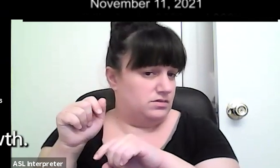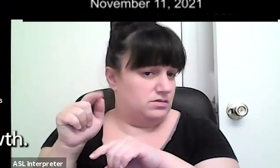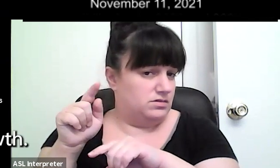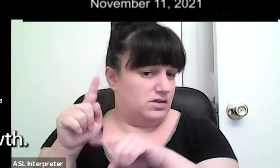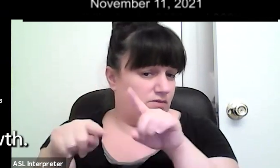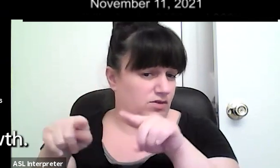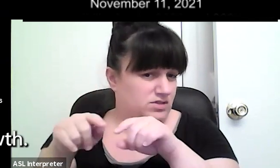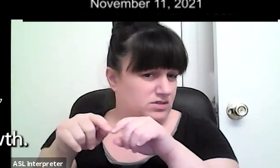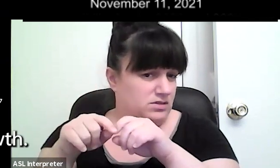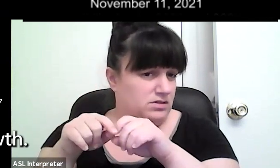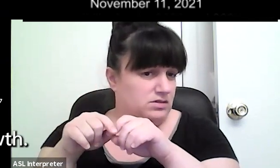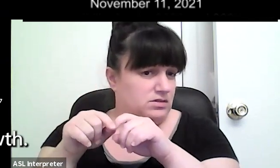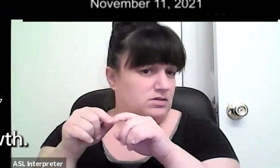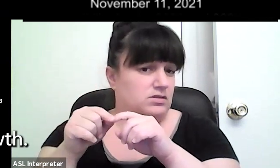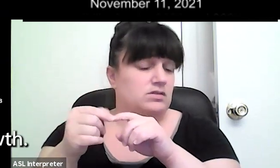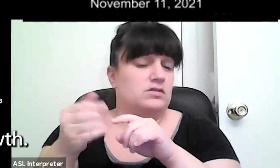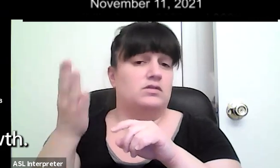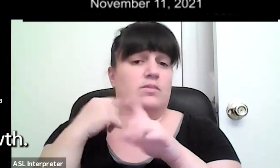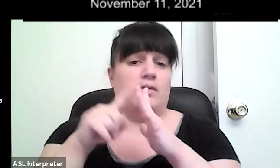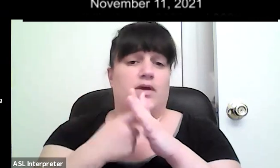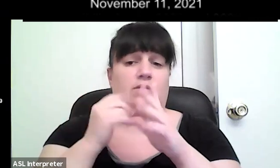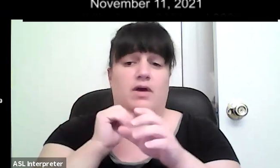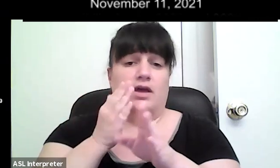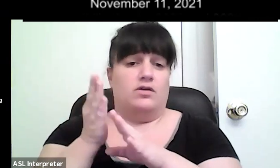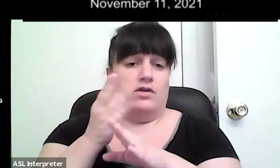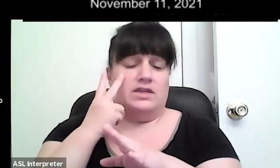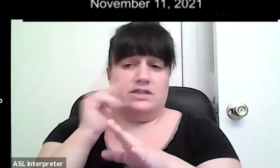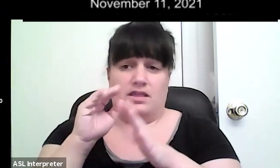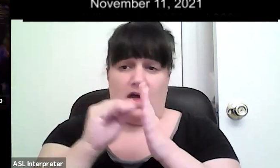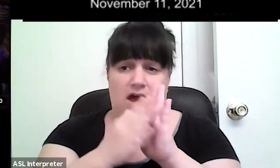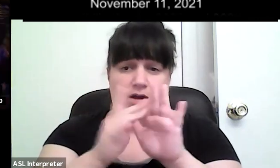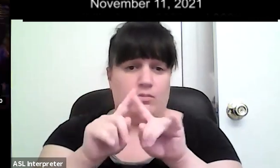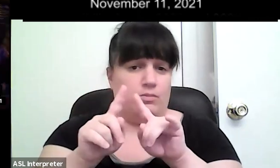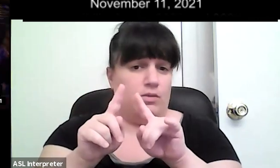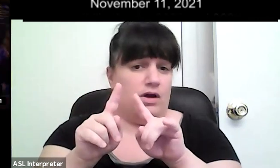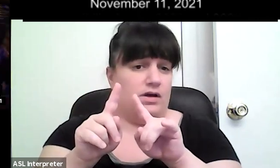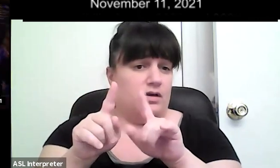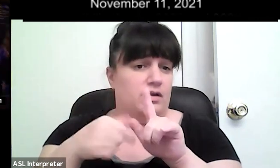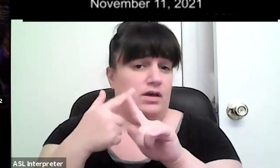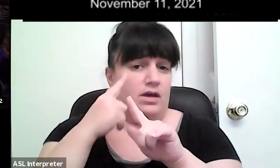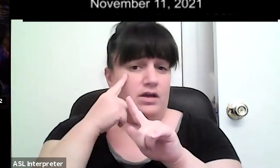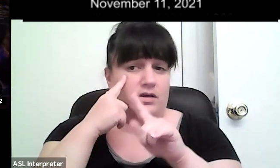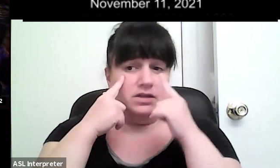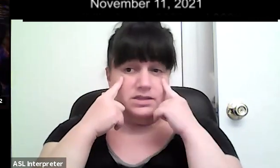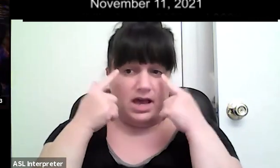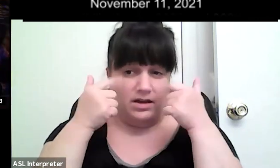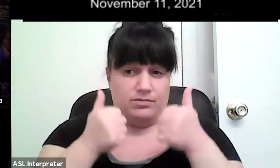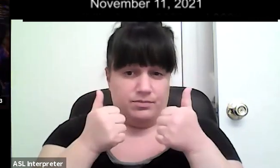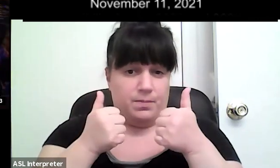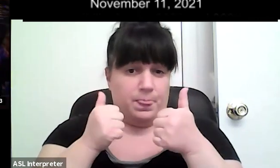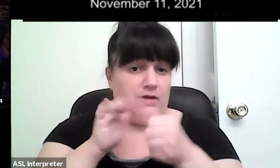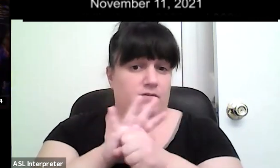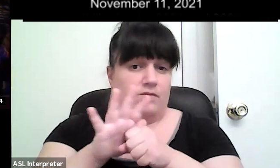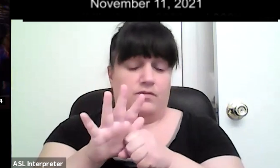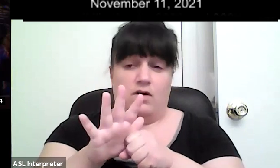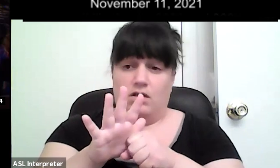Early during my career, I could also see this kind of plot. But then I lost my sight. I completely lost my